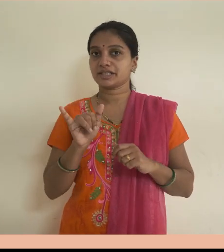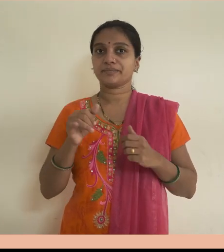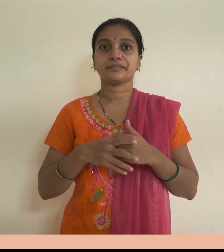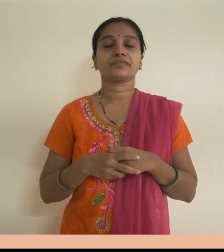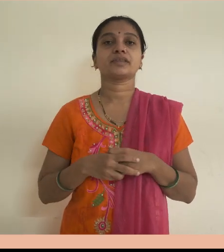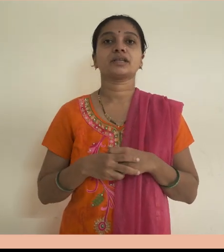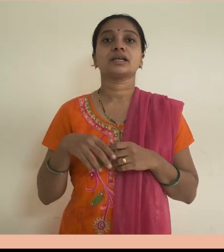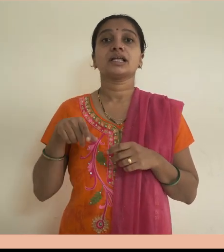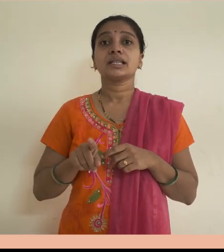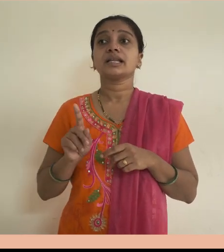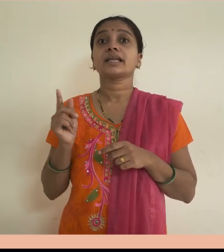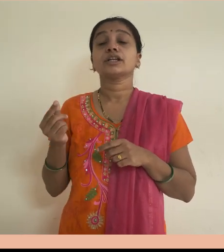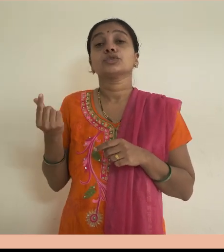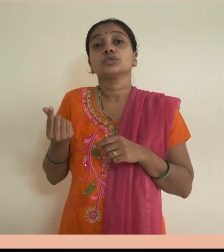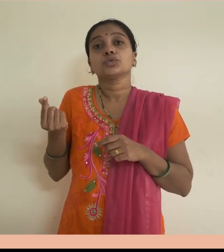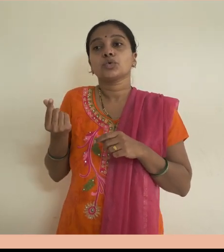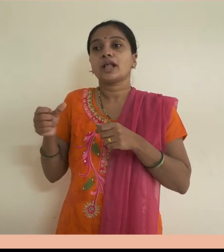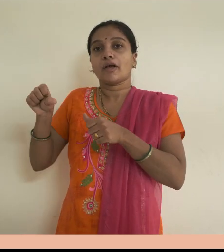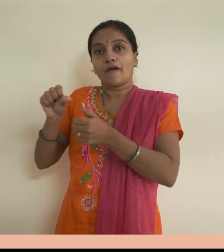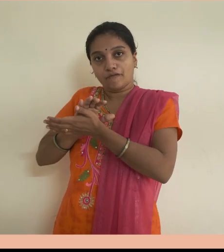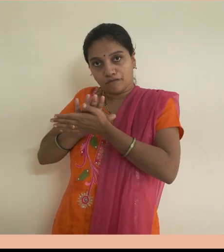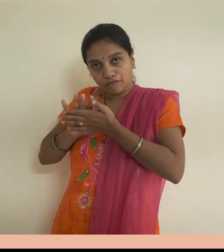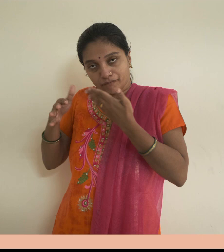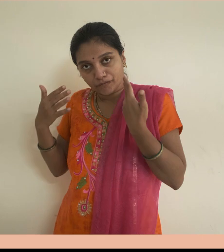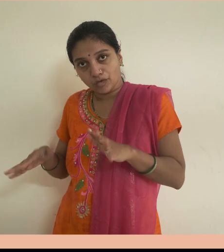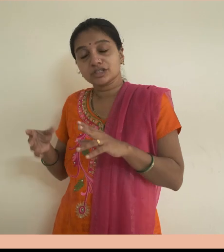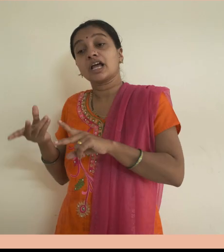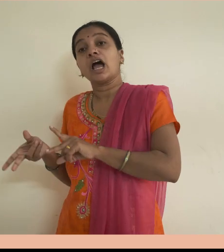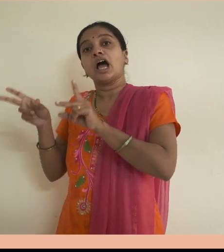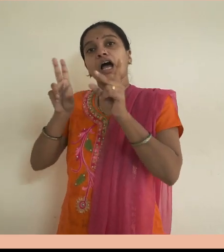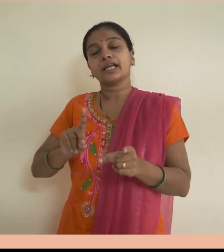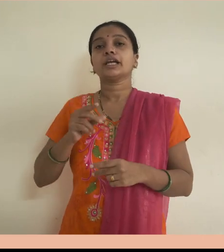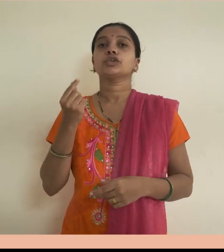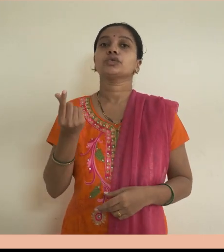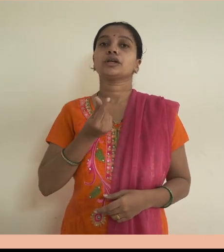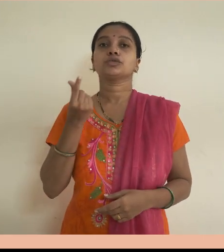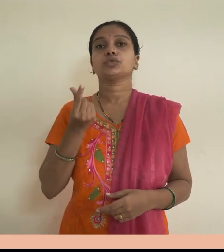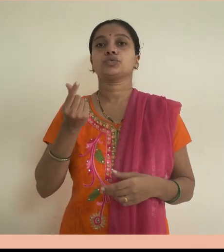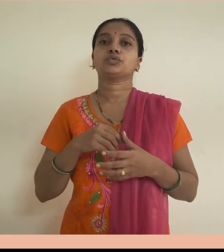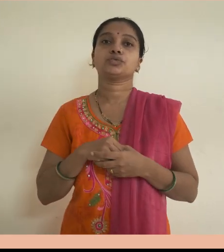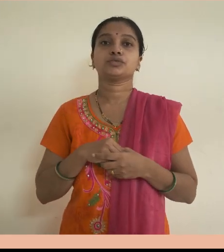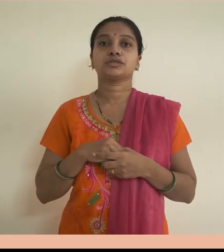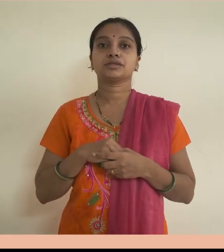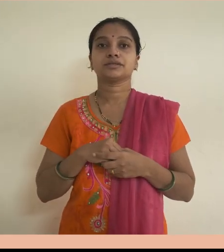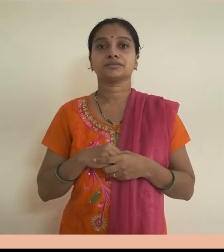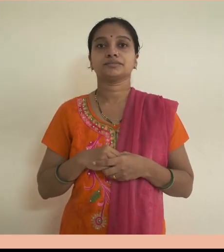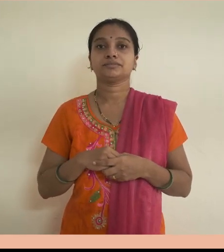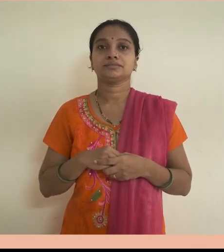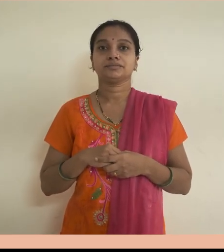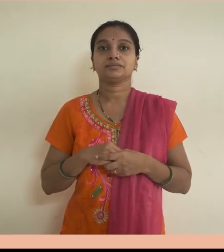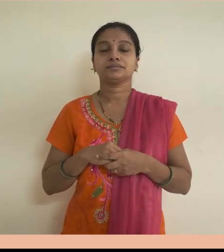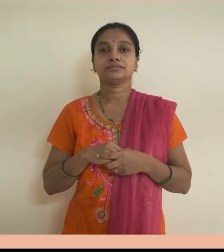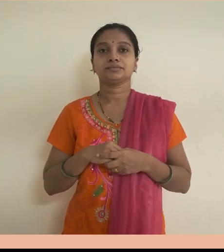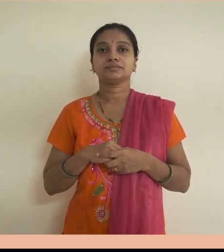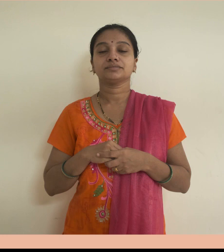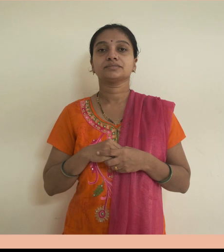6 hours. However, unlike sanitary pads, they do not need to be disposed of. They can be washed with